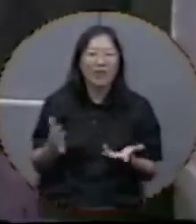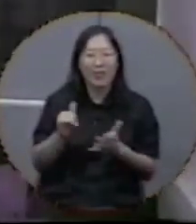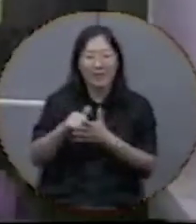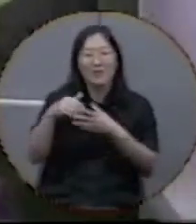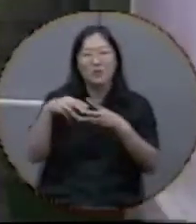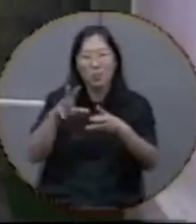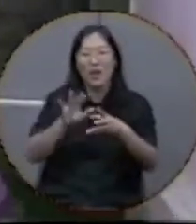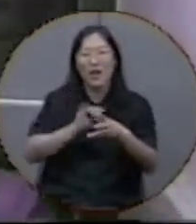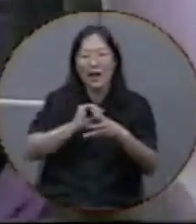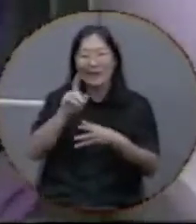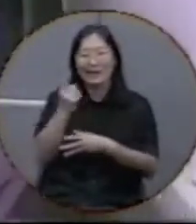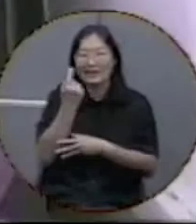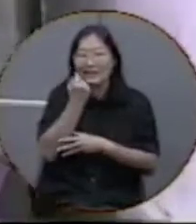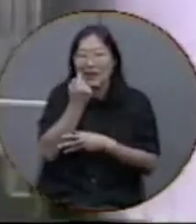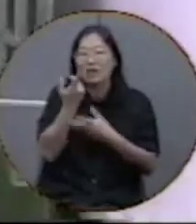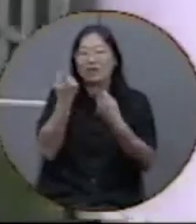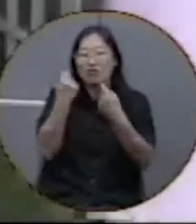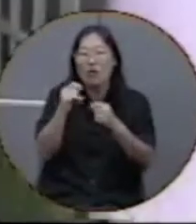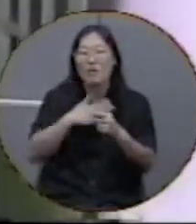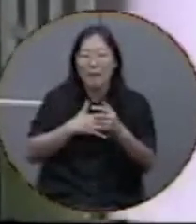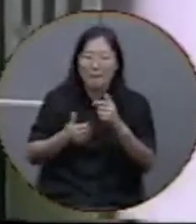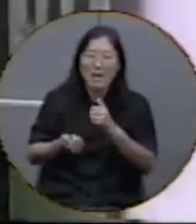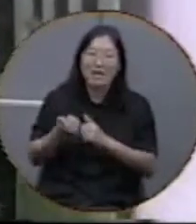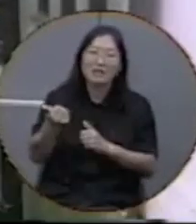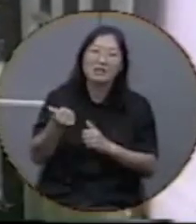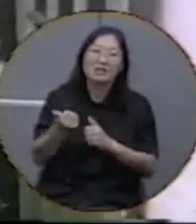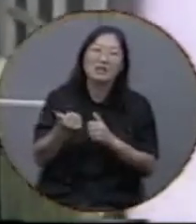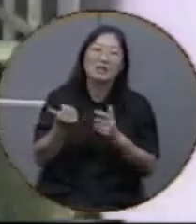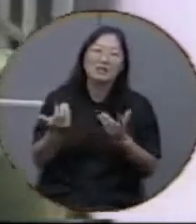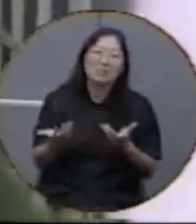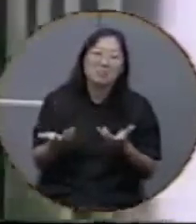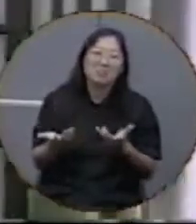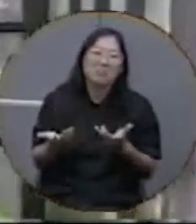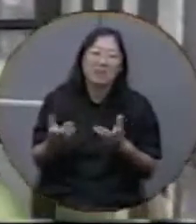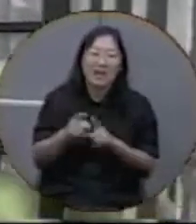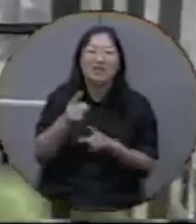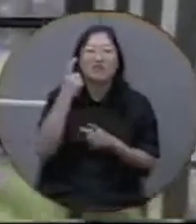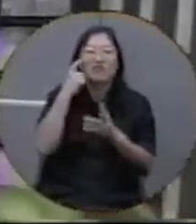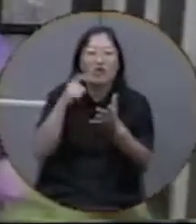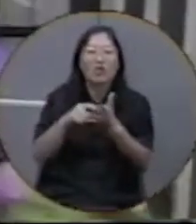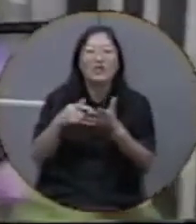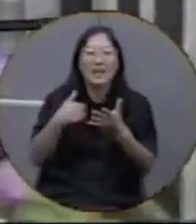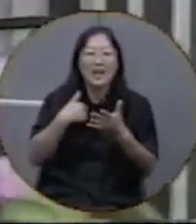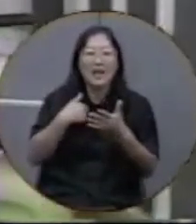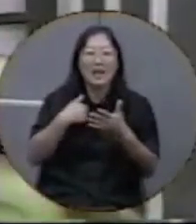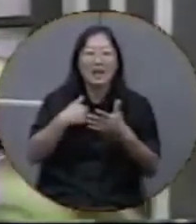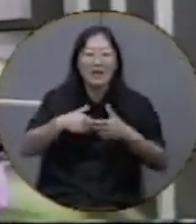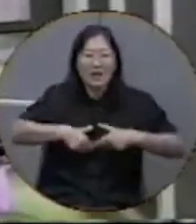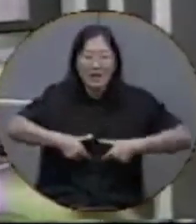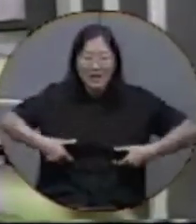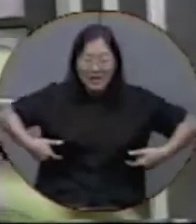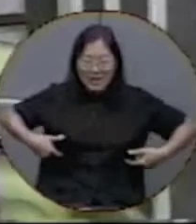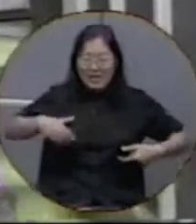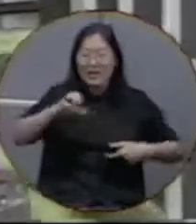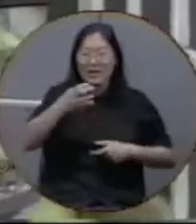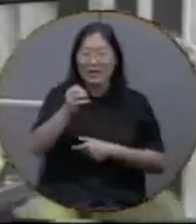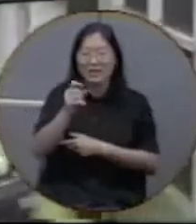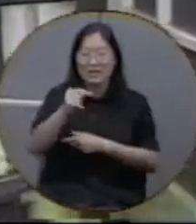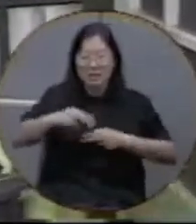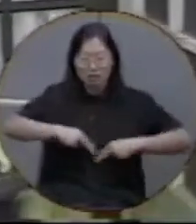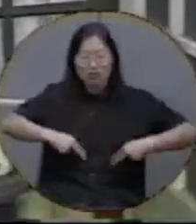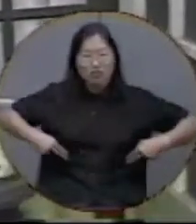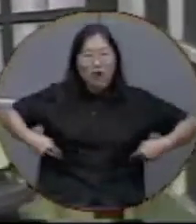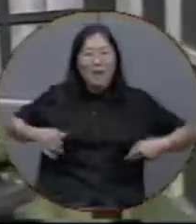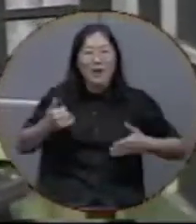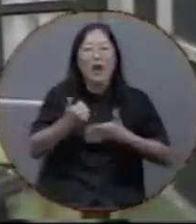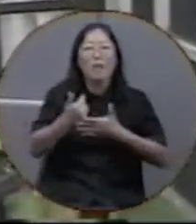This way I've just tried my best. As you notice, I have a chest strap on. That's helped a whole lot